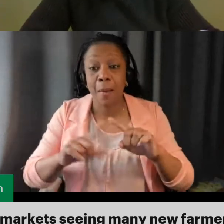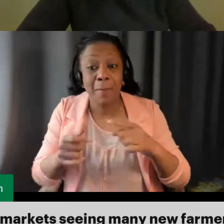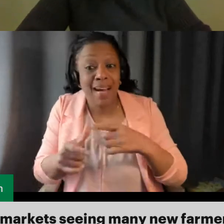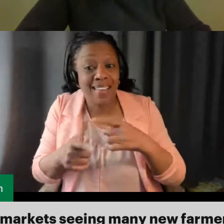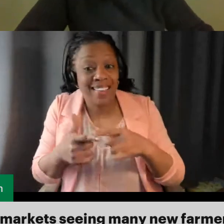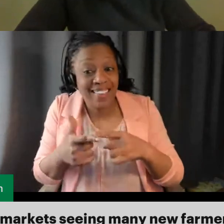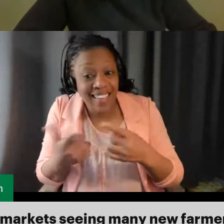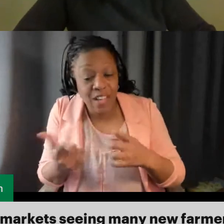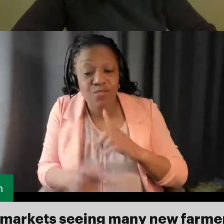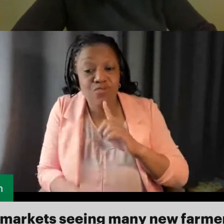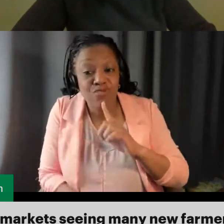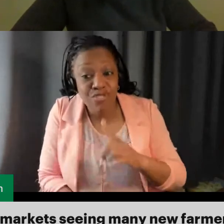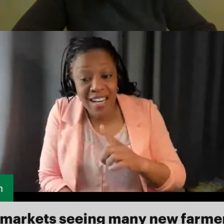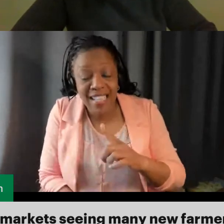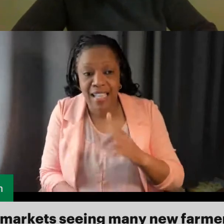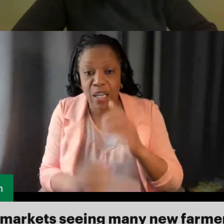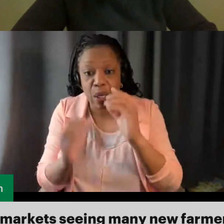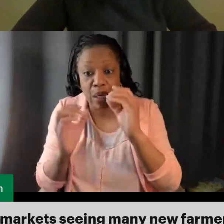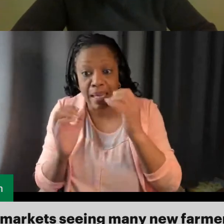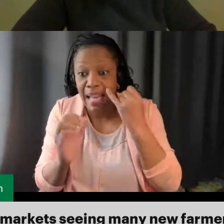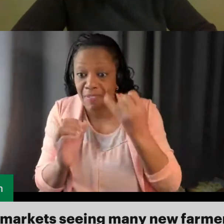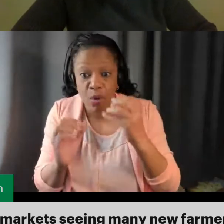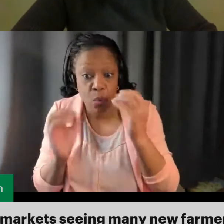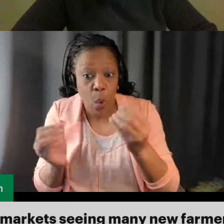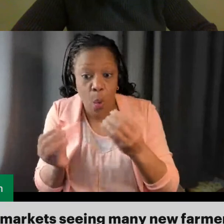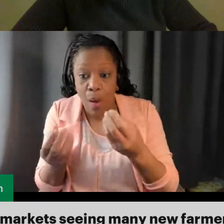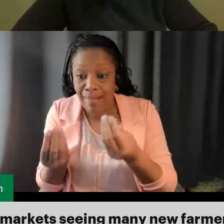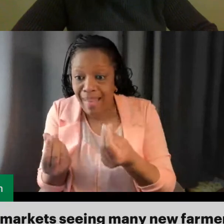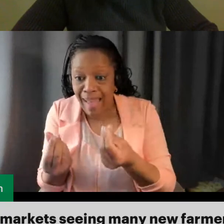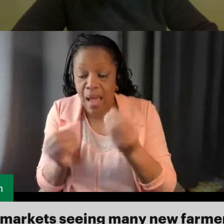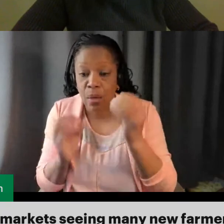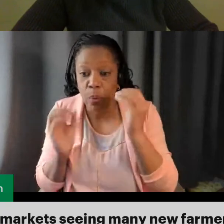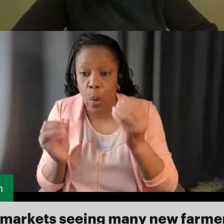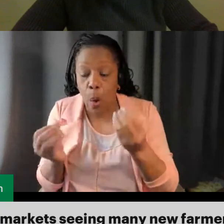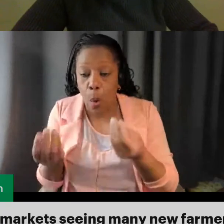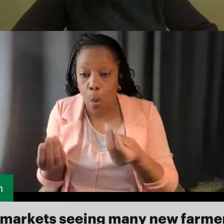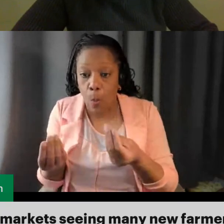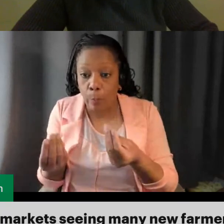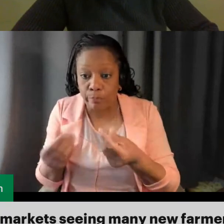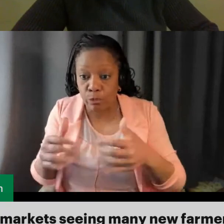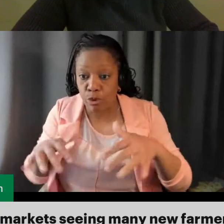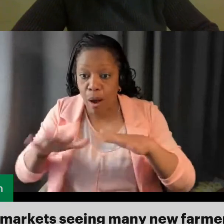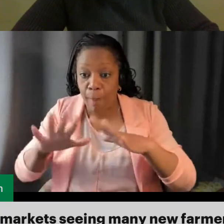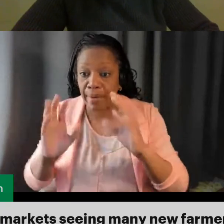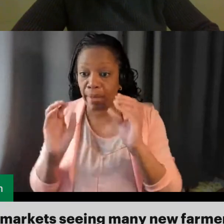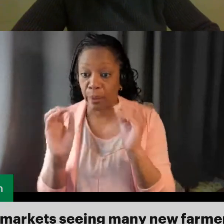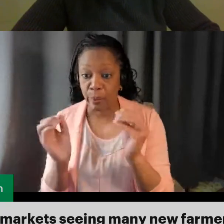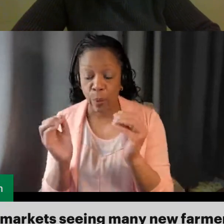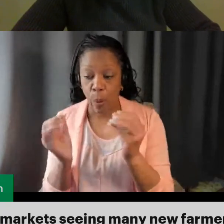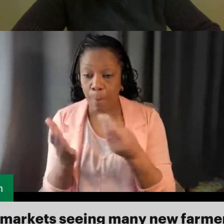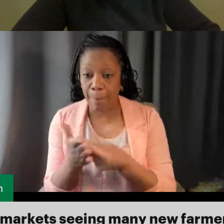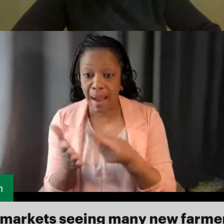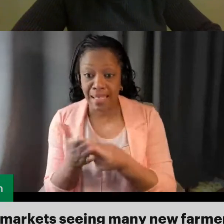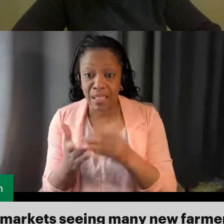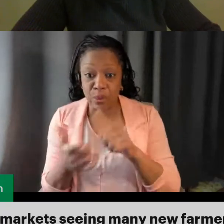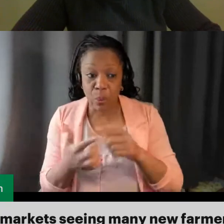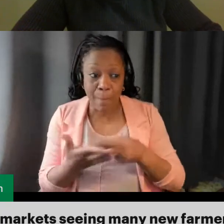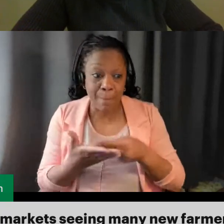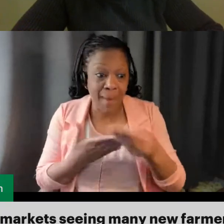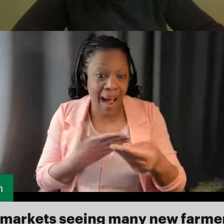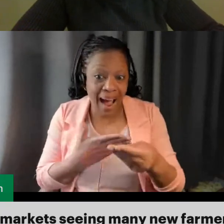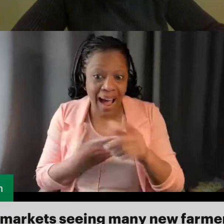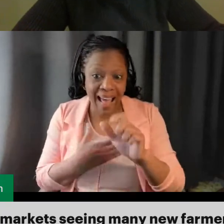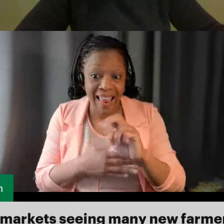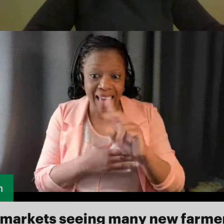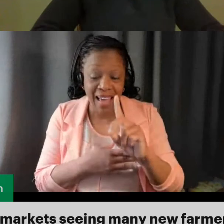land and no property and no way to buy it and no way to get money to do it crops up, and you give it